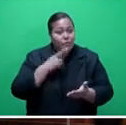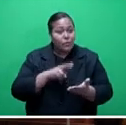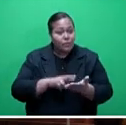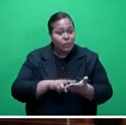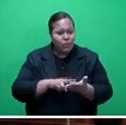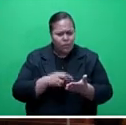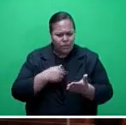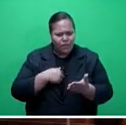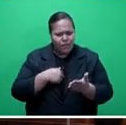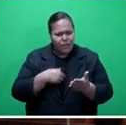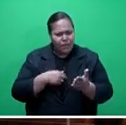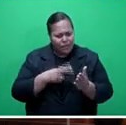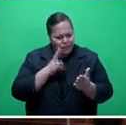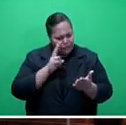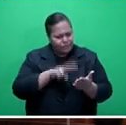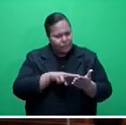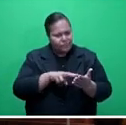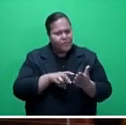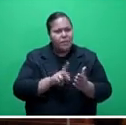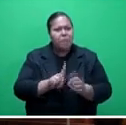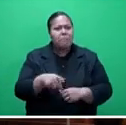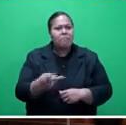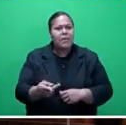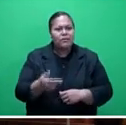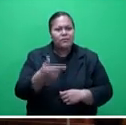on page 710,